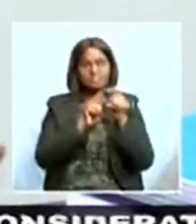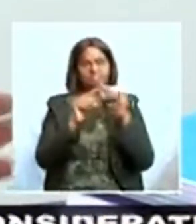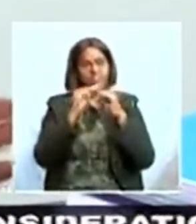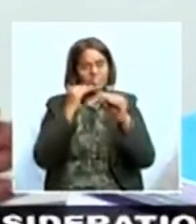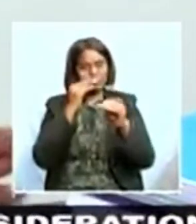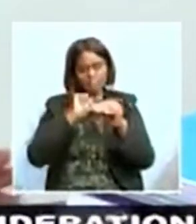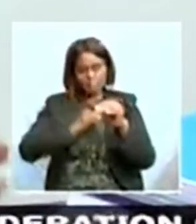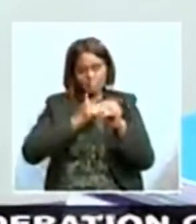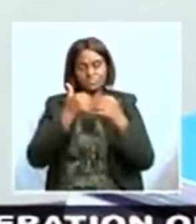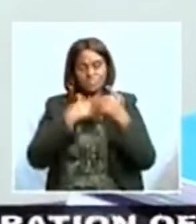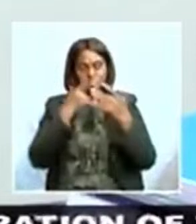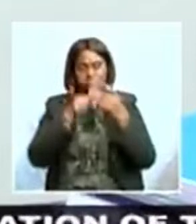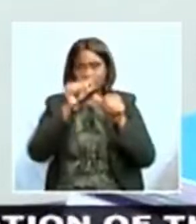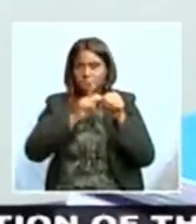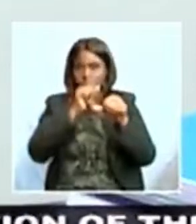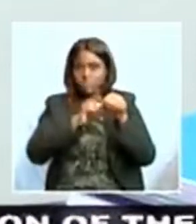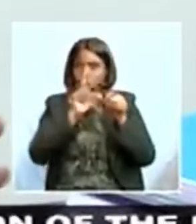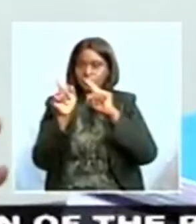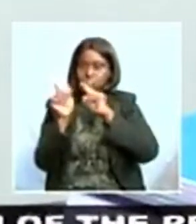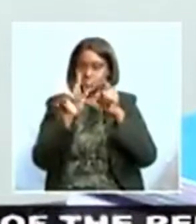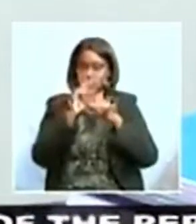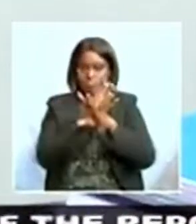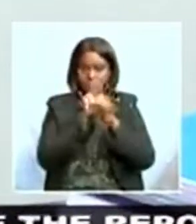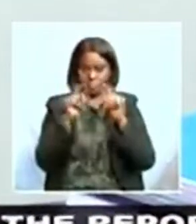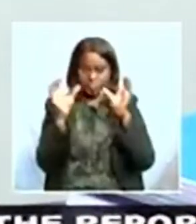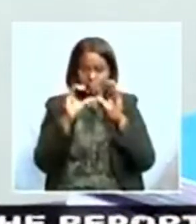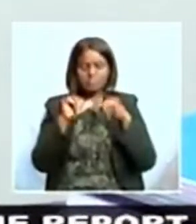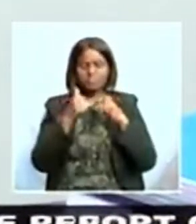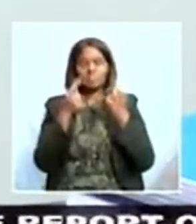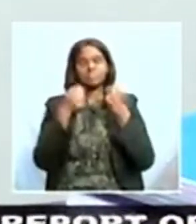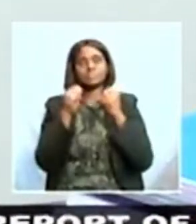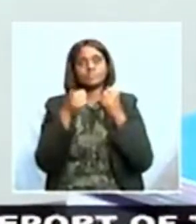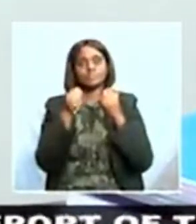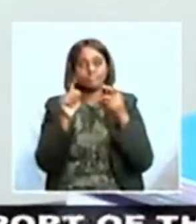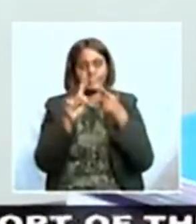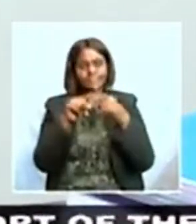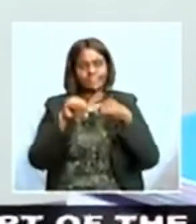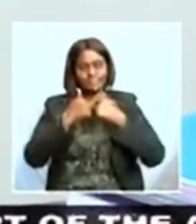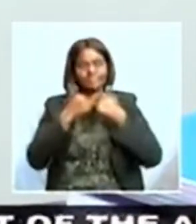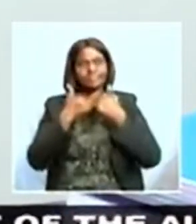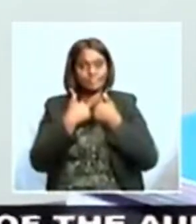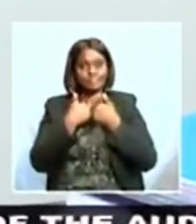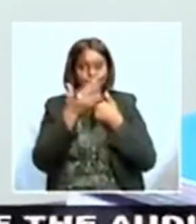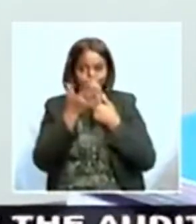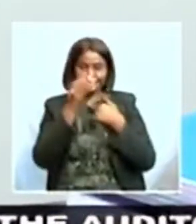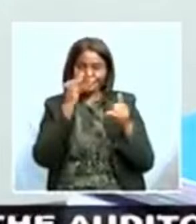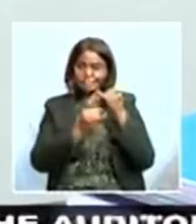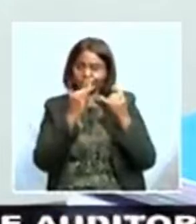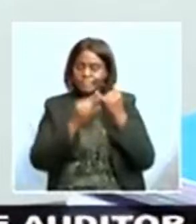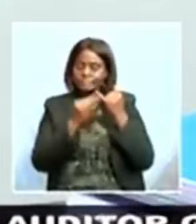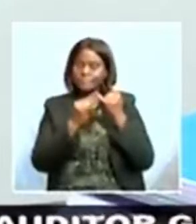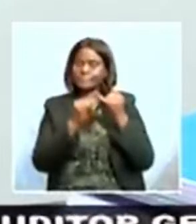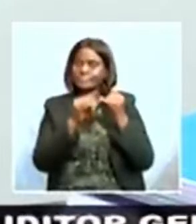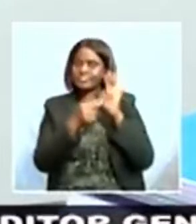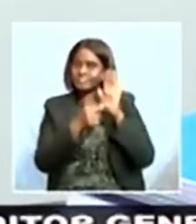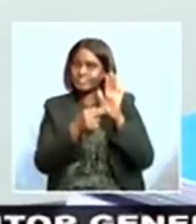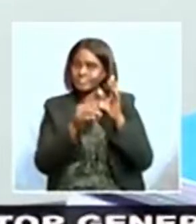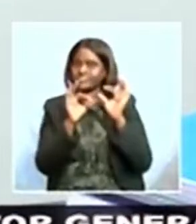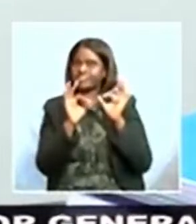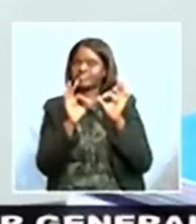let's just take it that each time you appear before this committee, let's endeavor, unless where it is completely impossible.